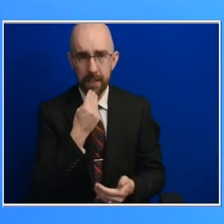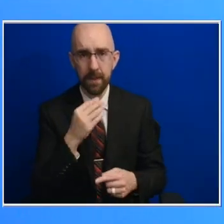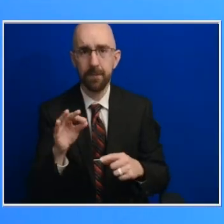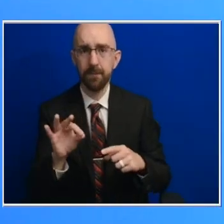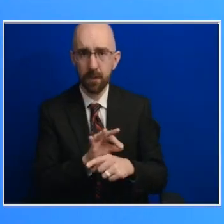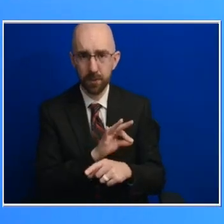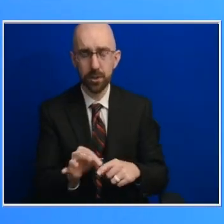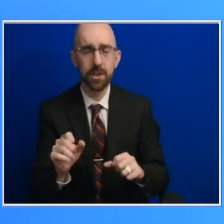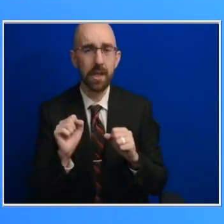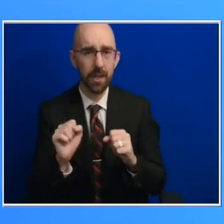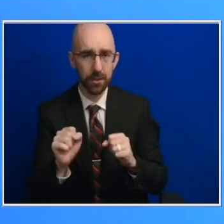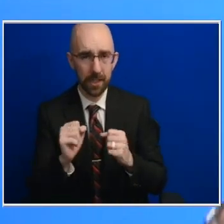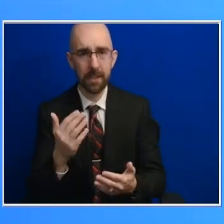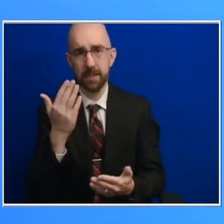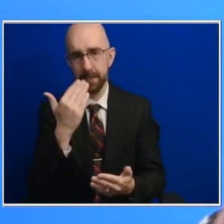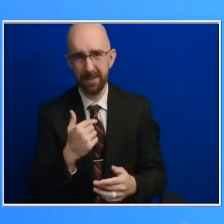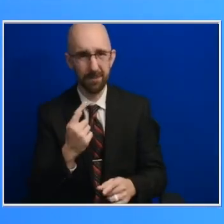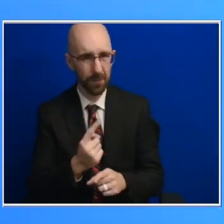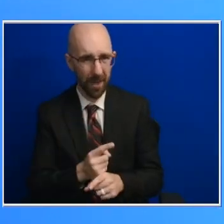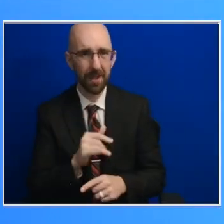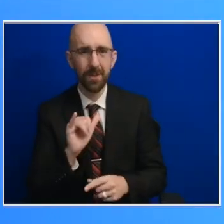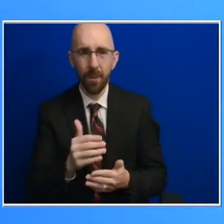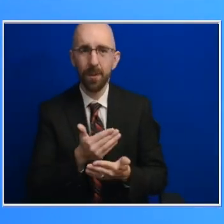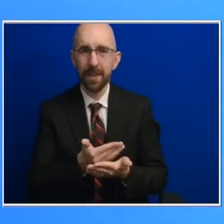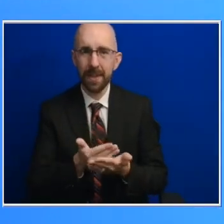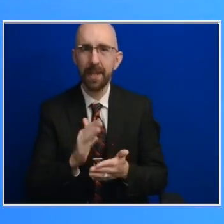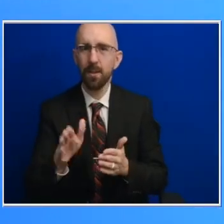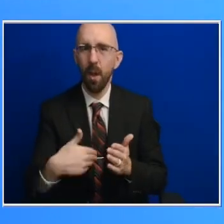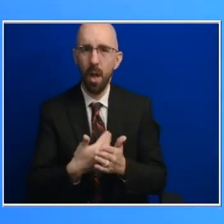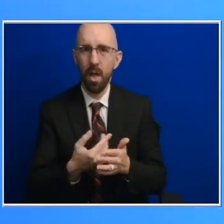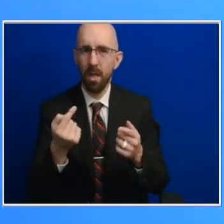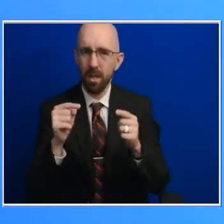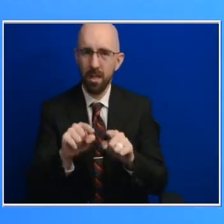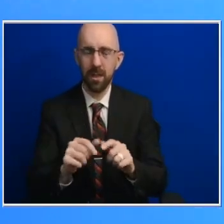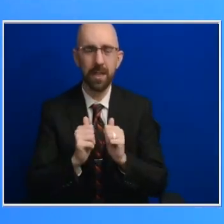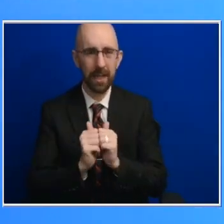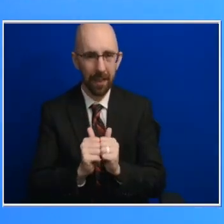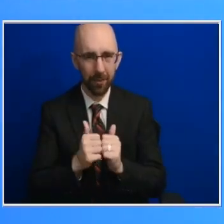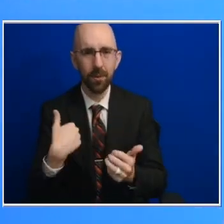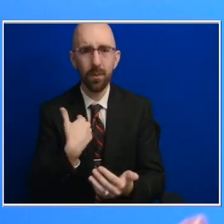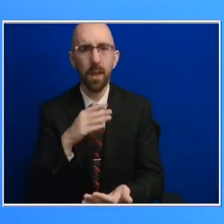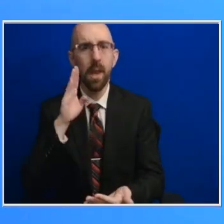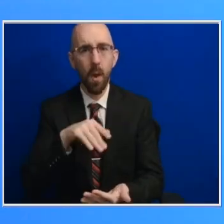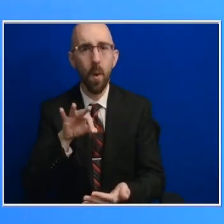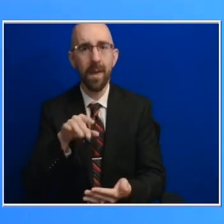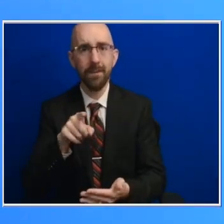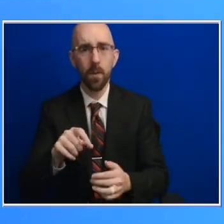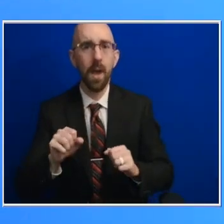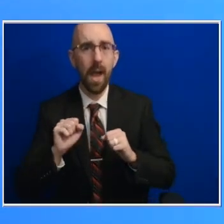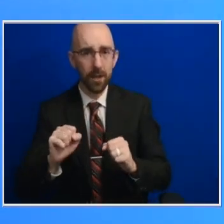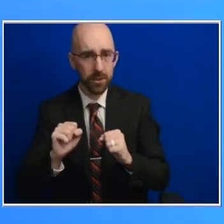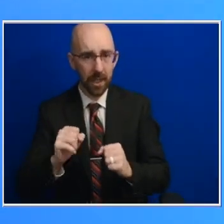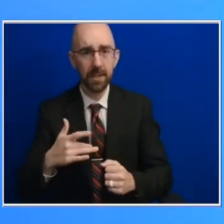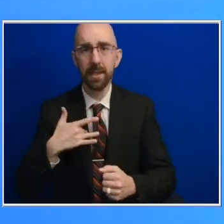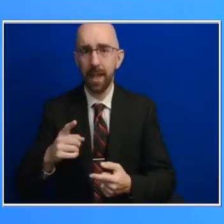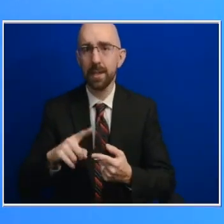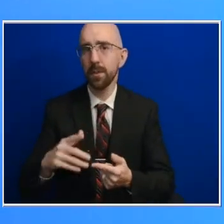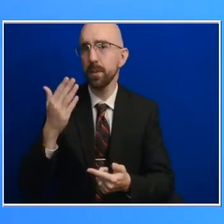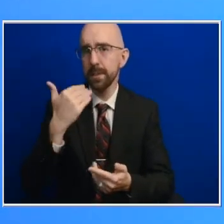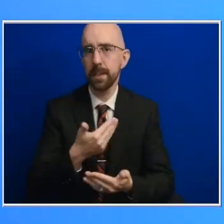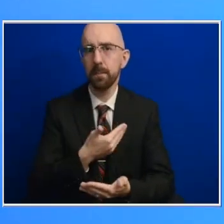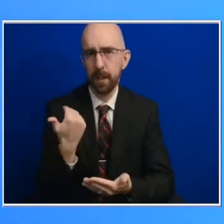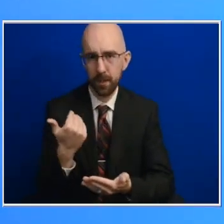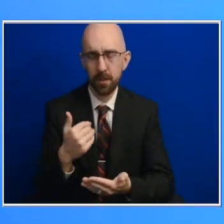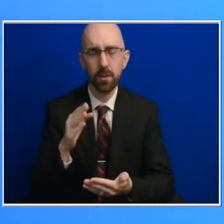we sleep, right? And those things sleep's a big all deal, go folks. together, right? We know that if you exercise, you're more likely to sleep better. We know that you're more likely